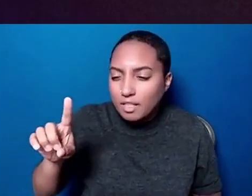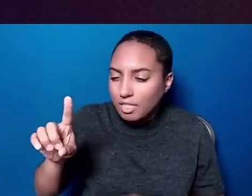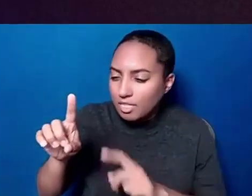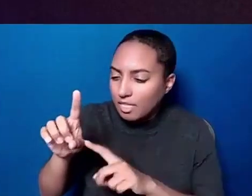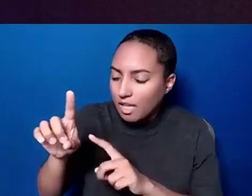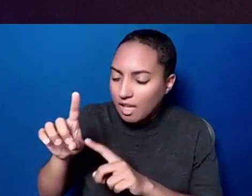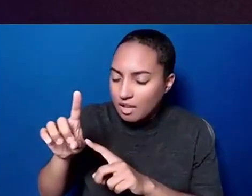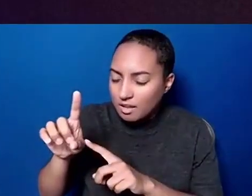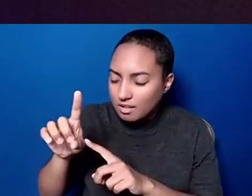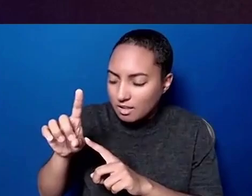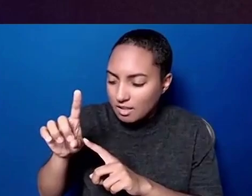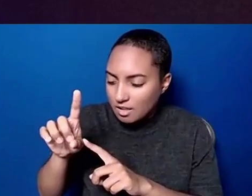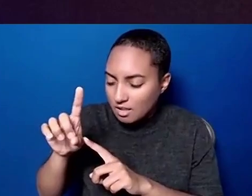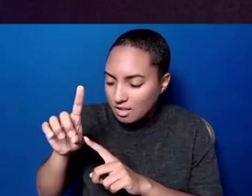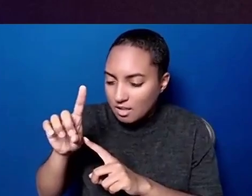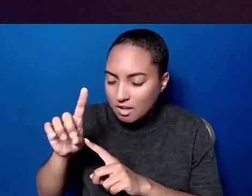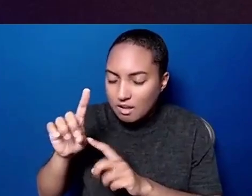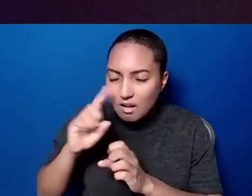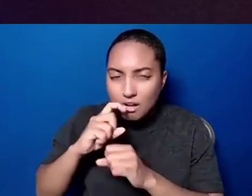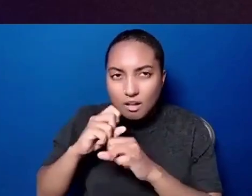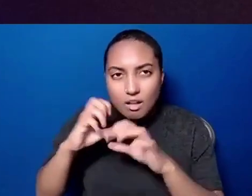stream?